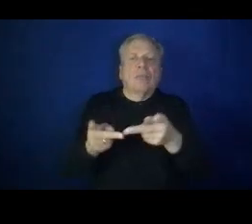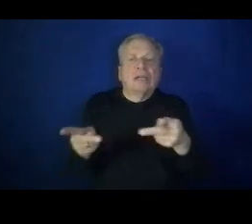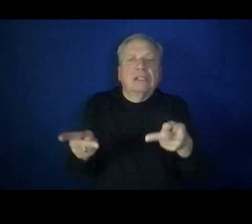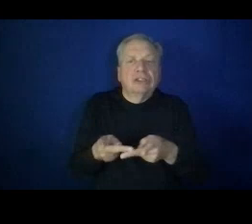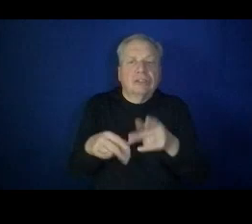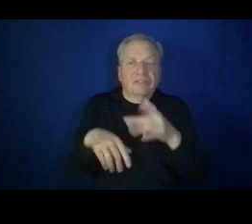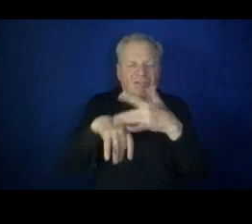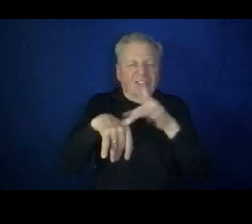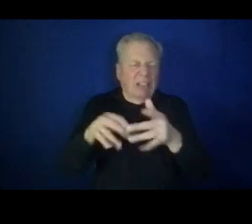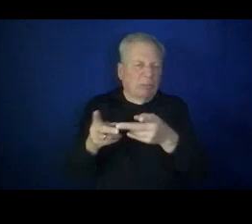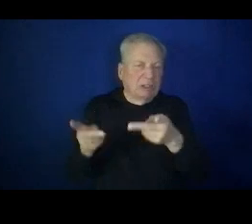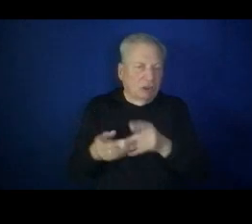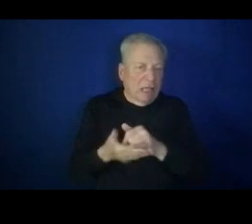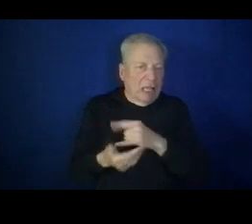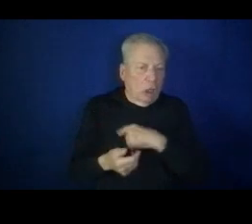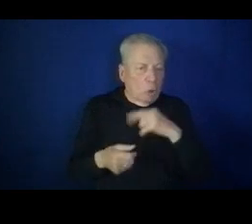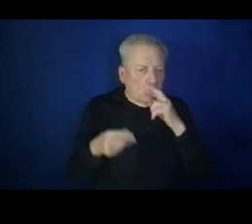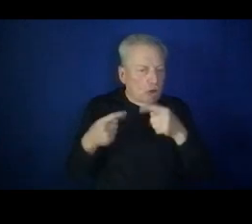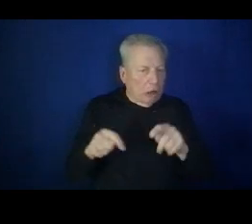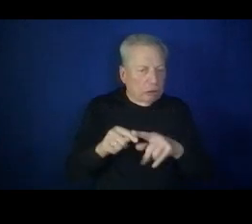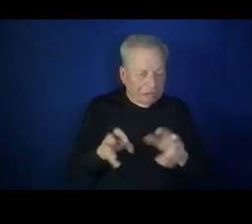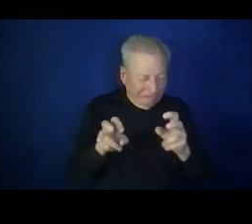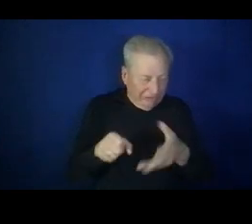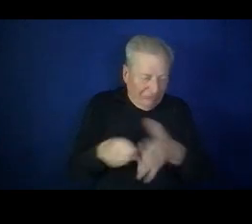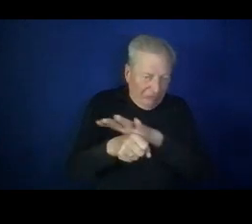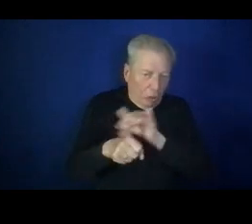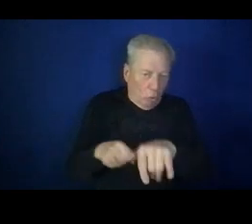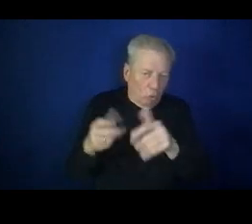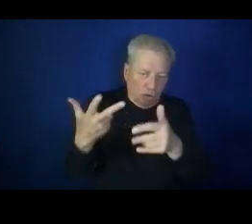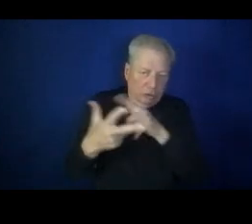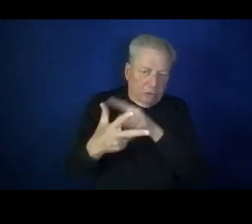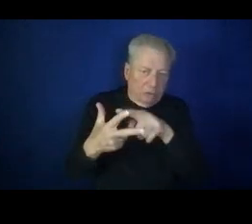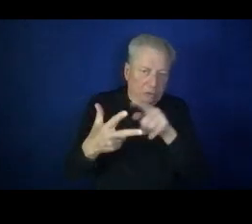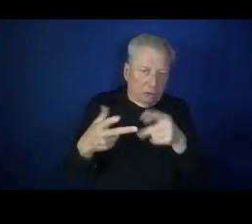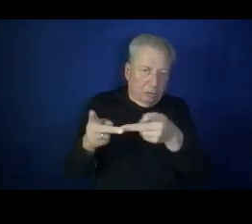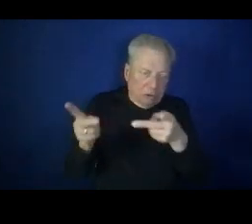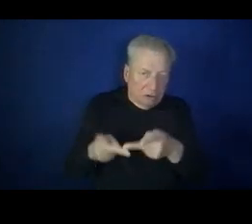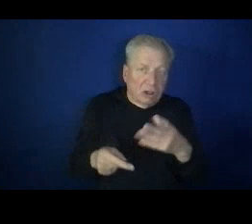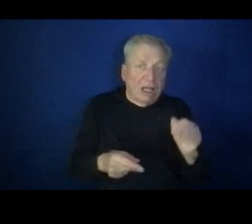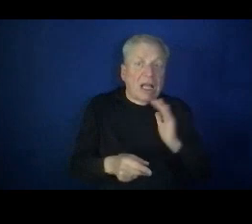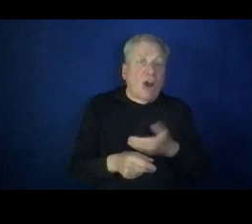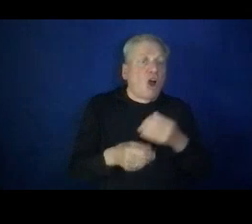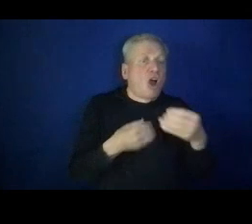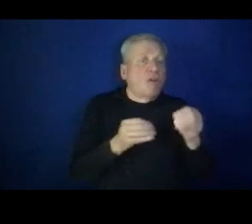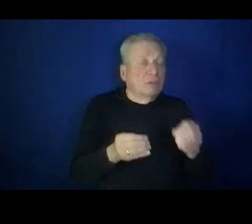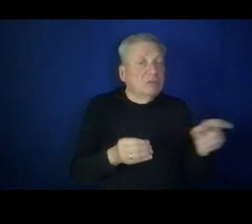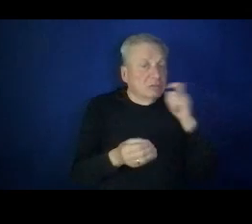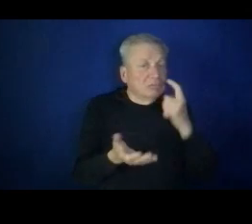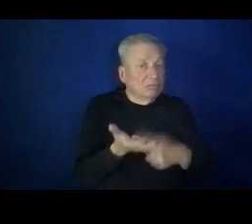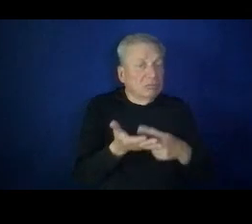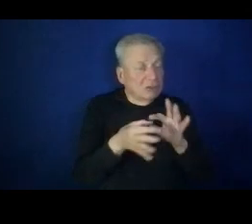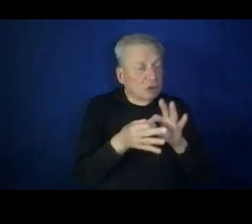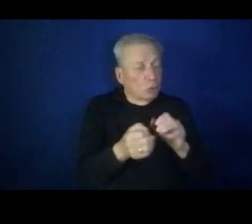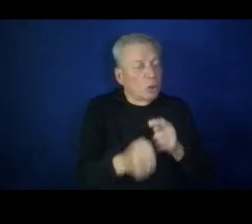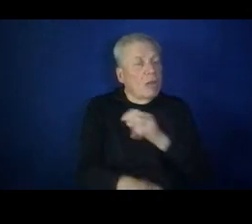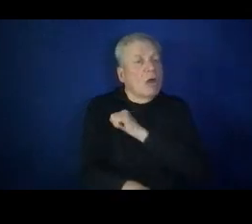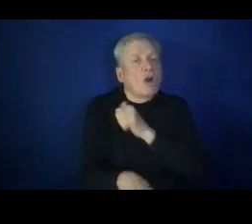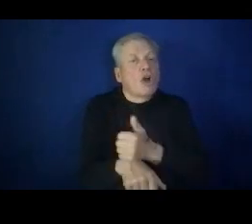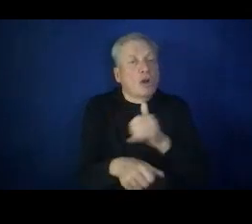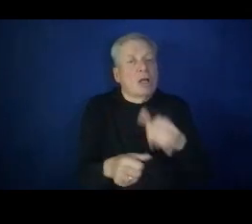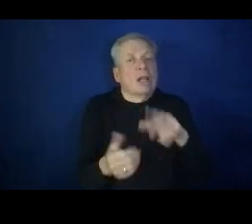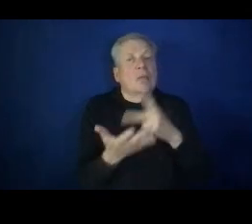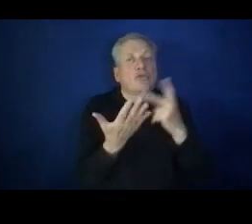that we are currently working to fill. Our office oversees the Commercial Use Authorization Program, which is the program that Jim and